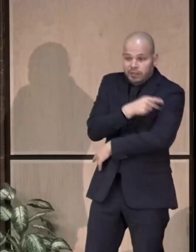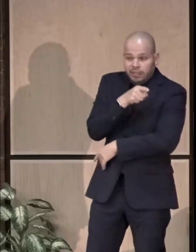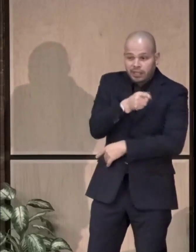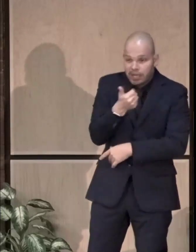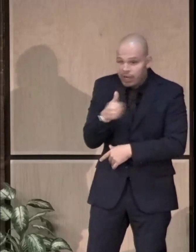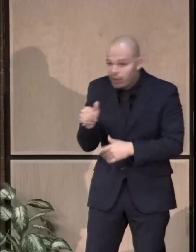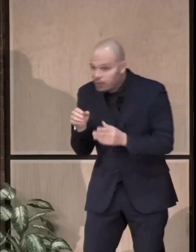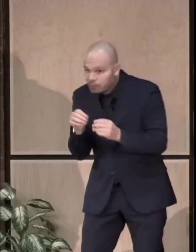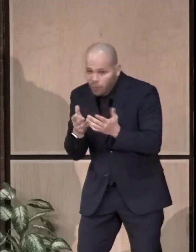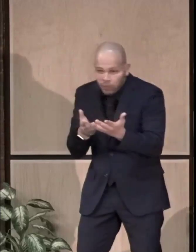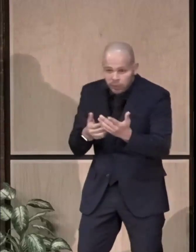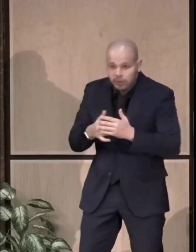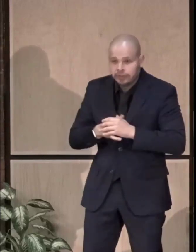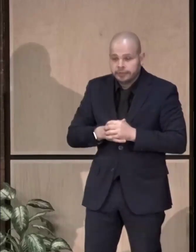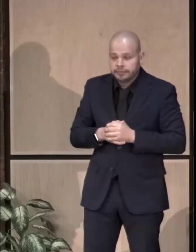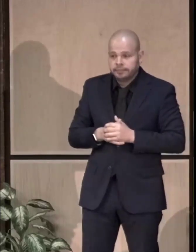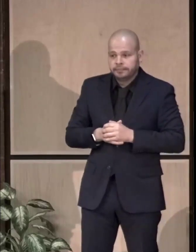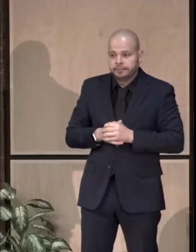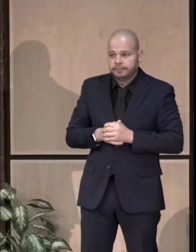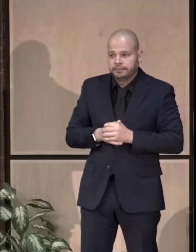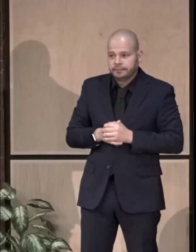at Keller?